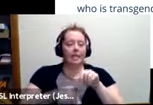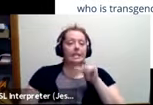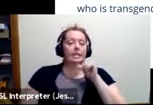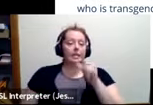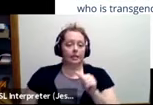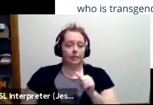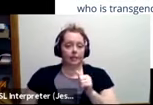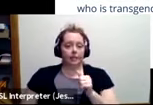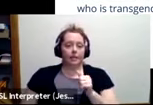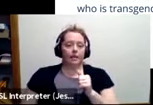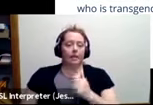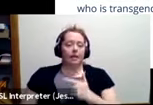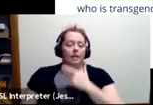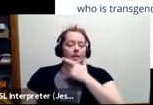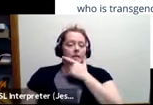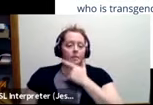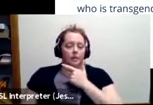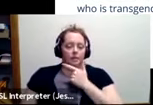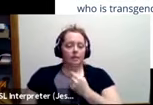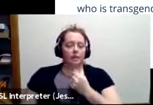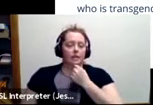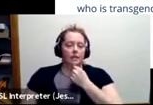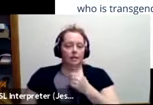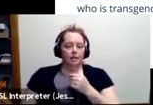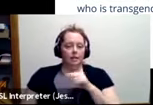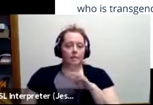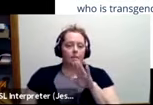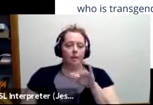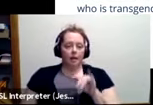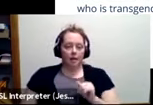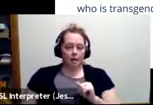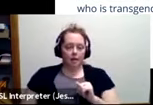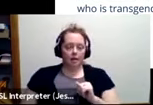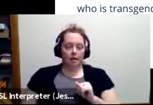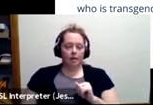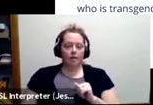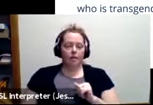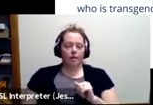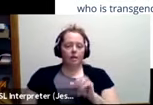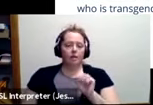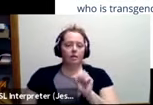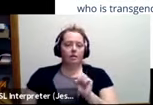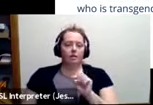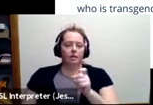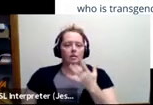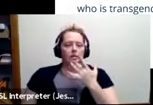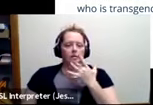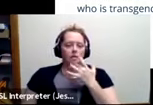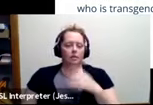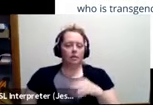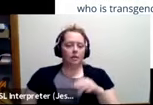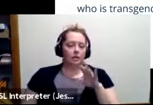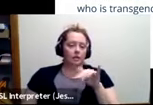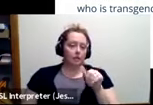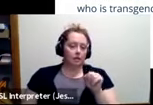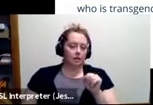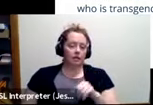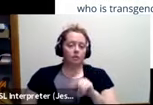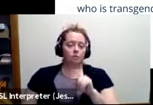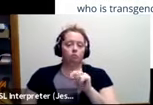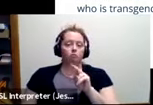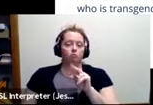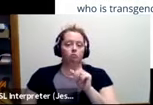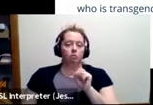gay, bisexual. These are our sexual orientations. Cisgender, transgender, these are binary